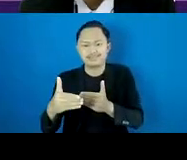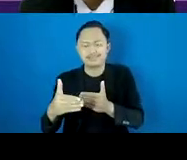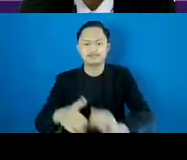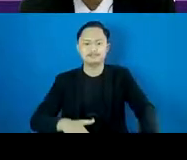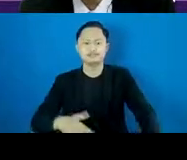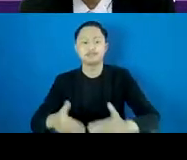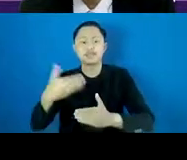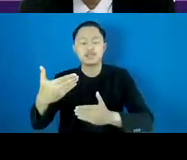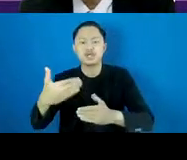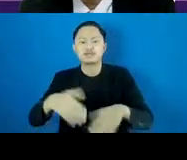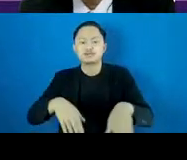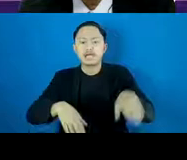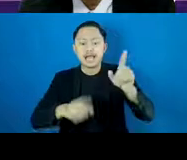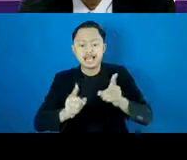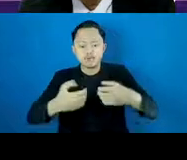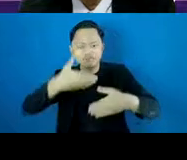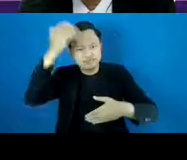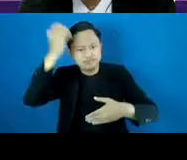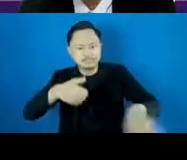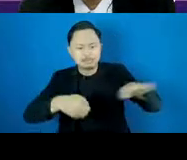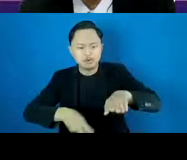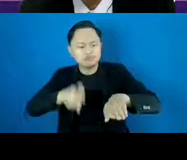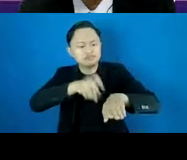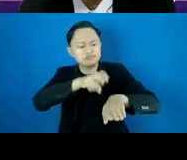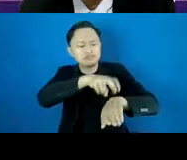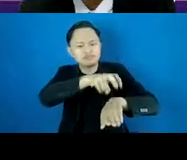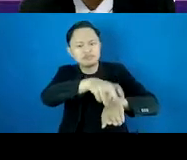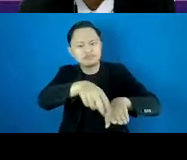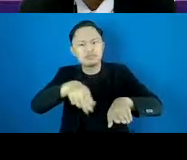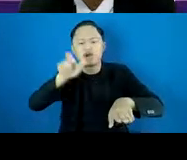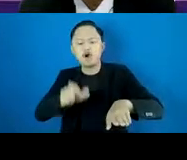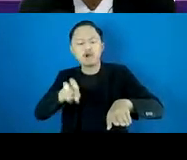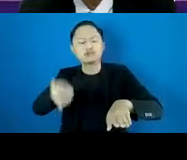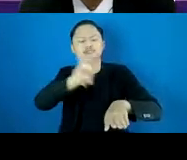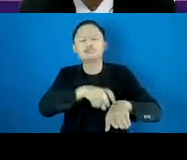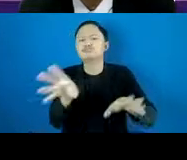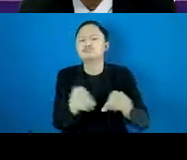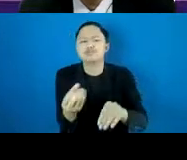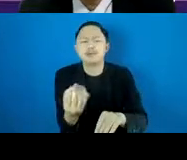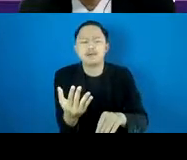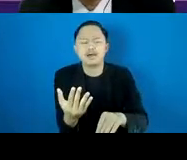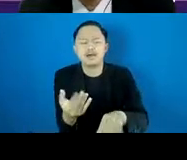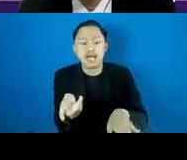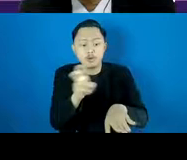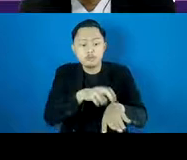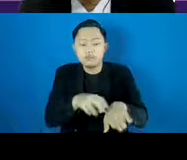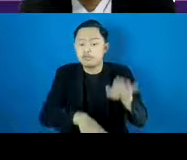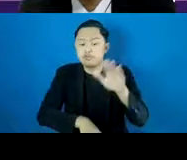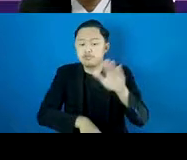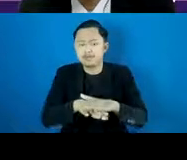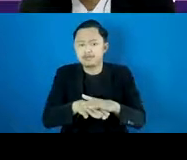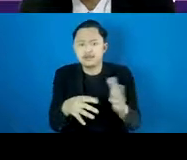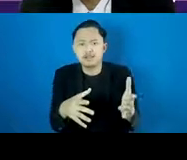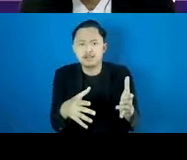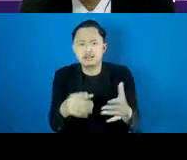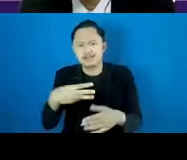passenger loading, both for propulsive energy as well as the air conditioning, as the air conditioning has to work harder with more